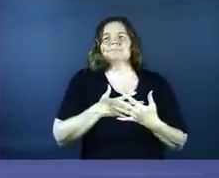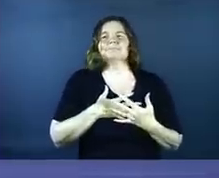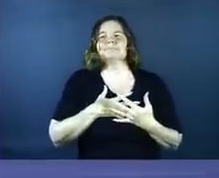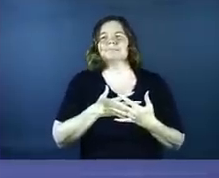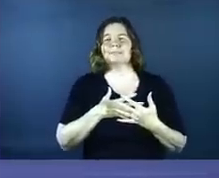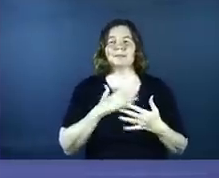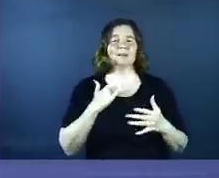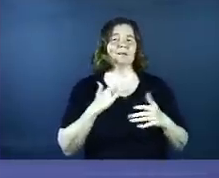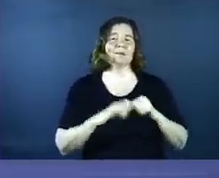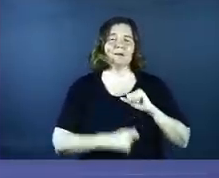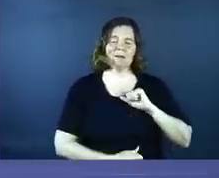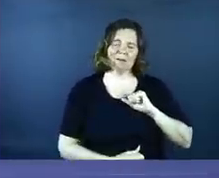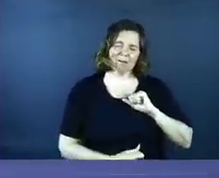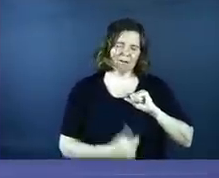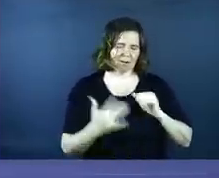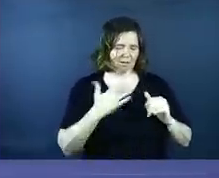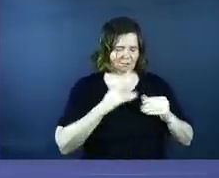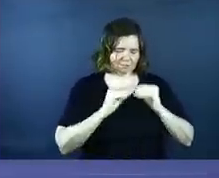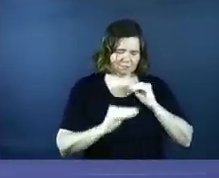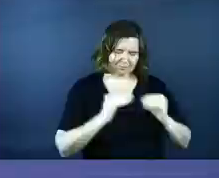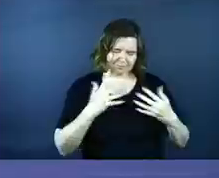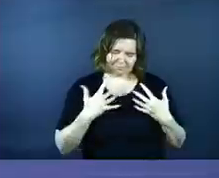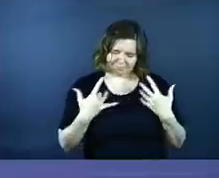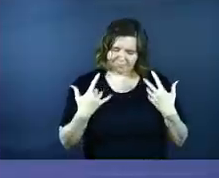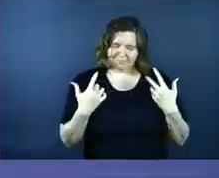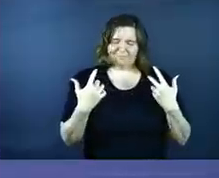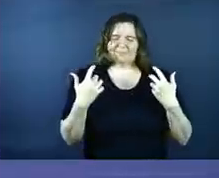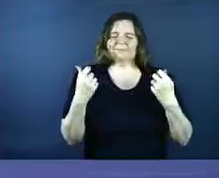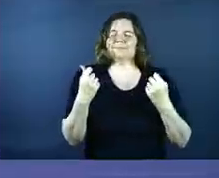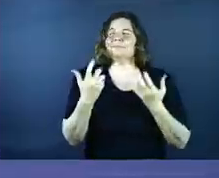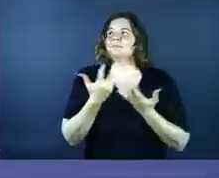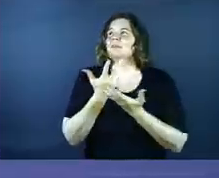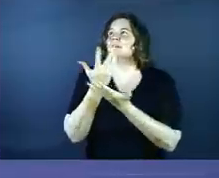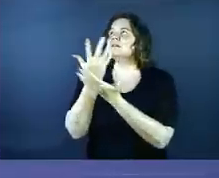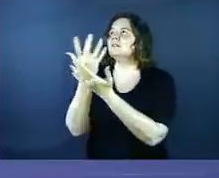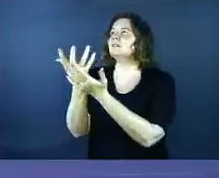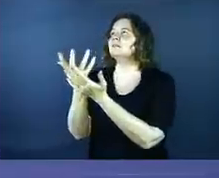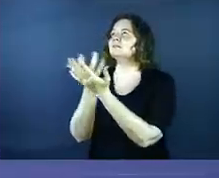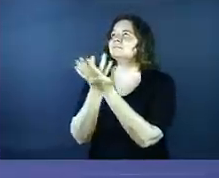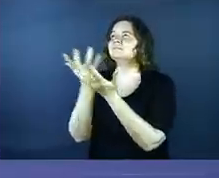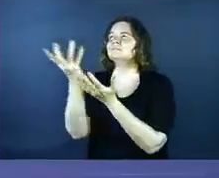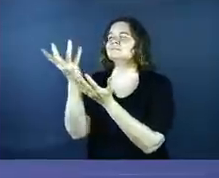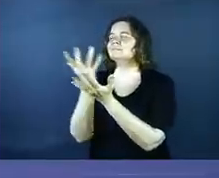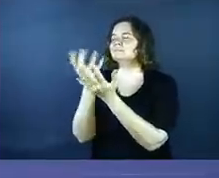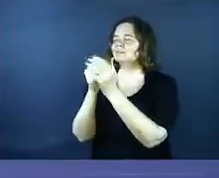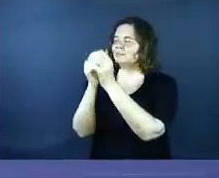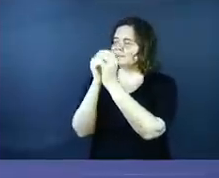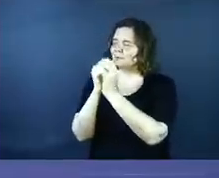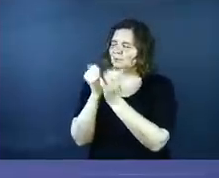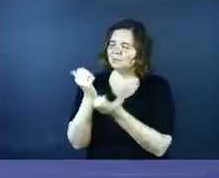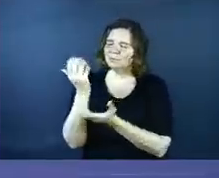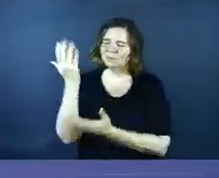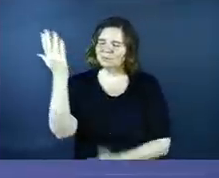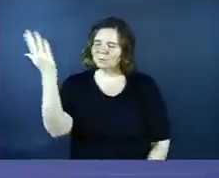here, you're mending every heart. I worship you,